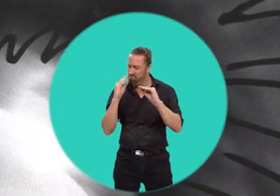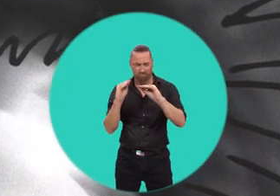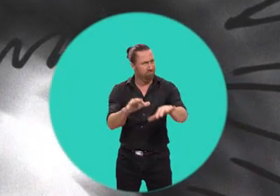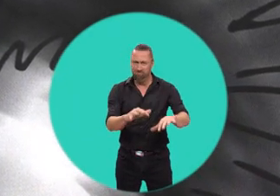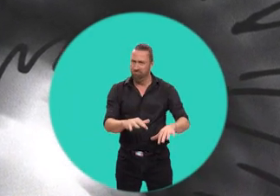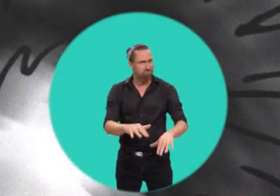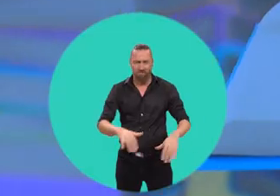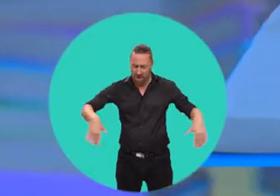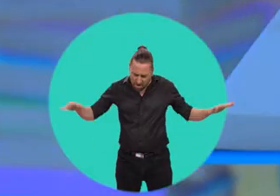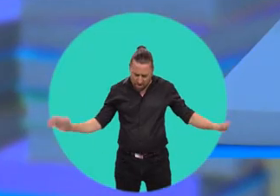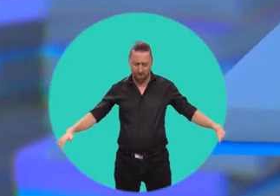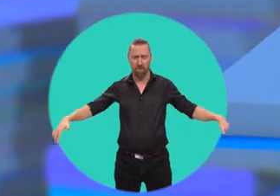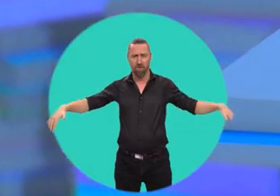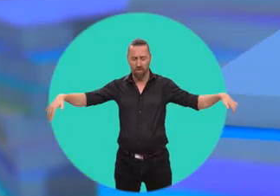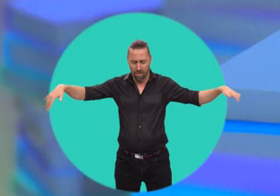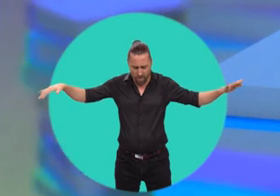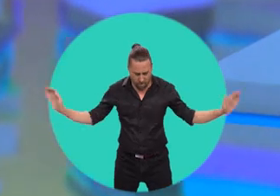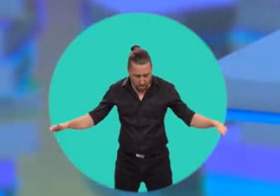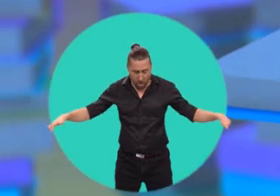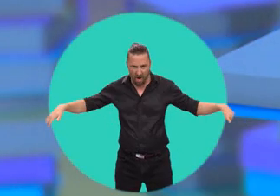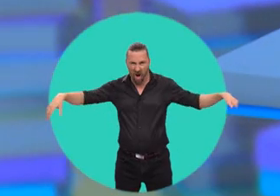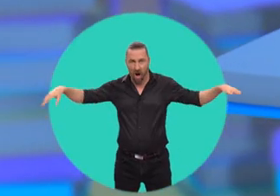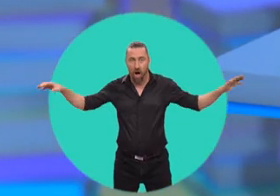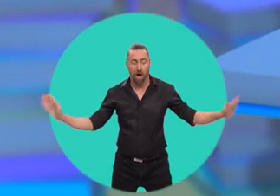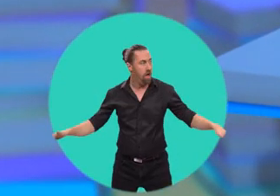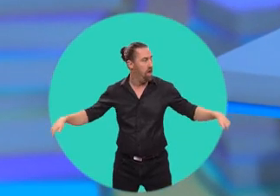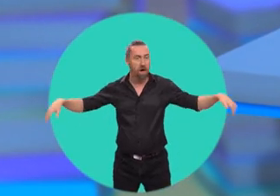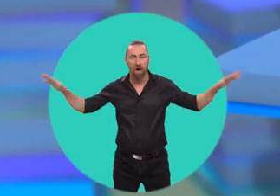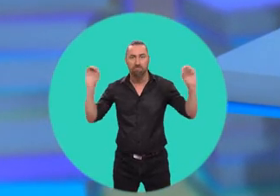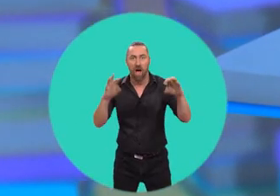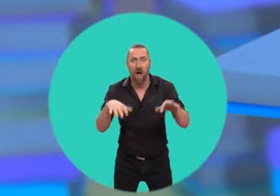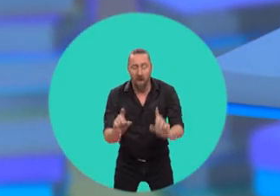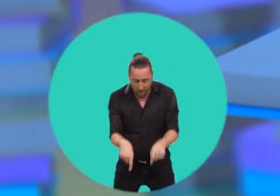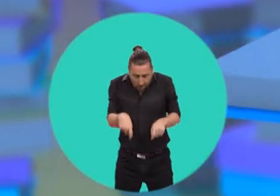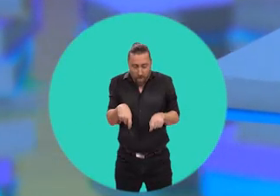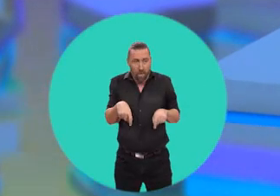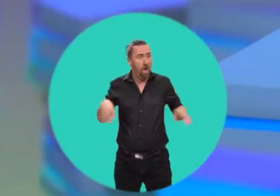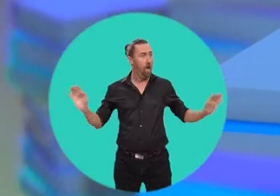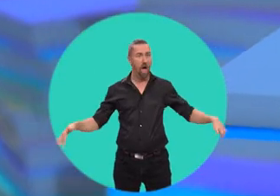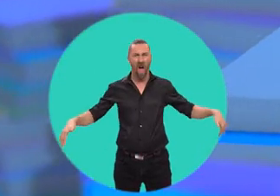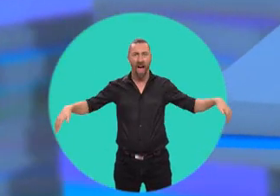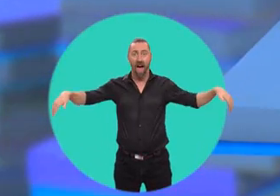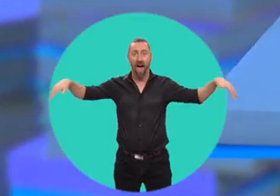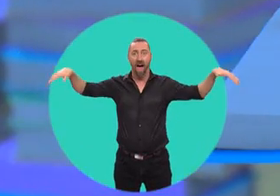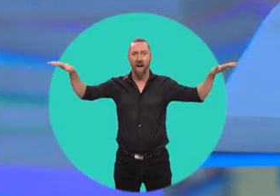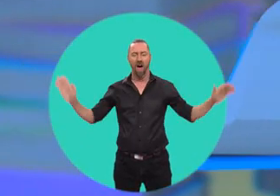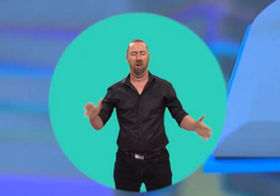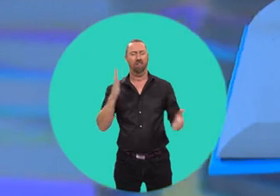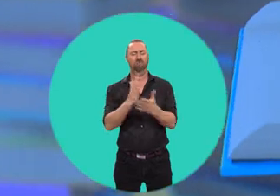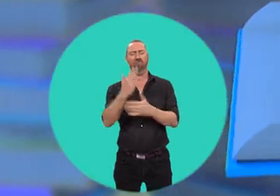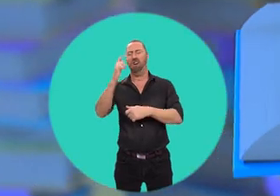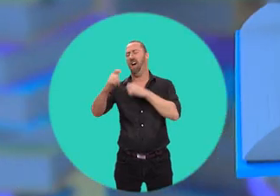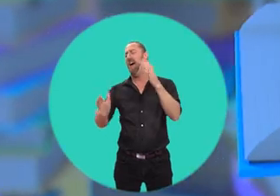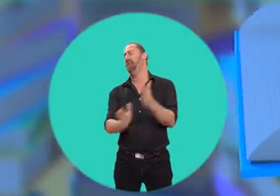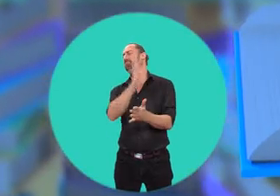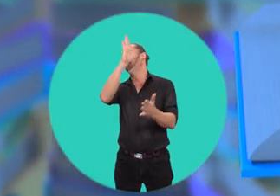trying. One day, by magic, Scrag's feet left the ground. A happier magpie